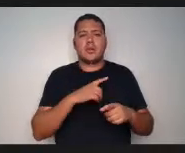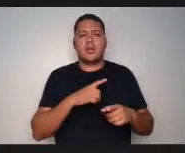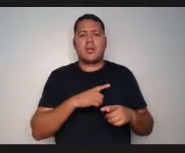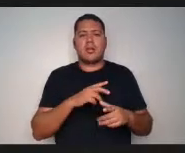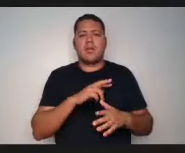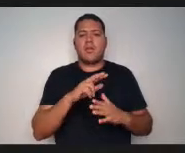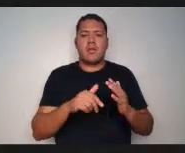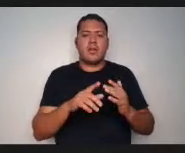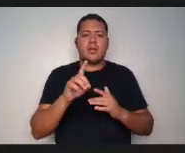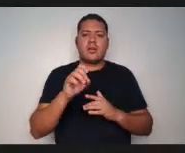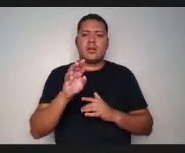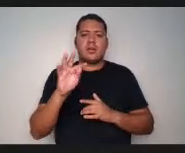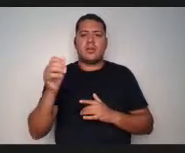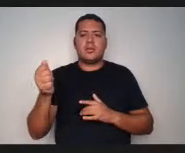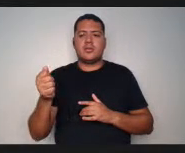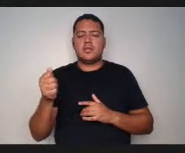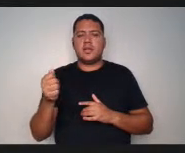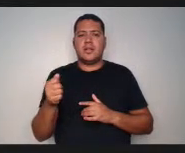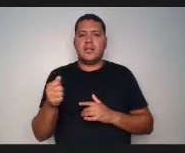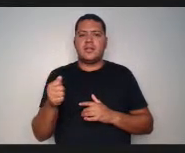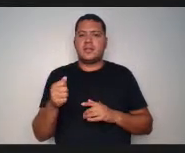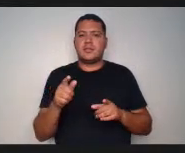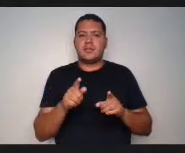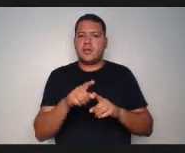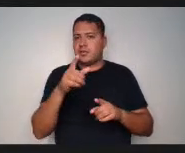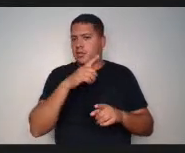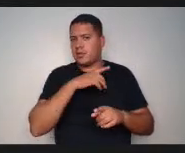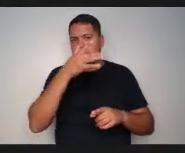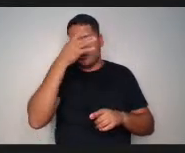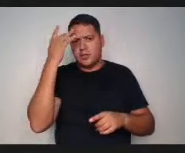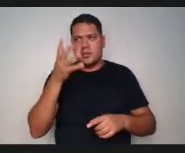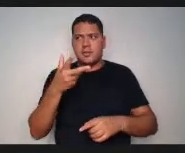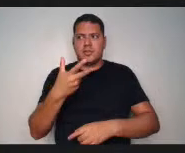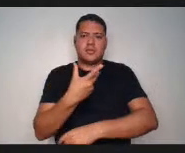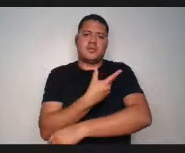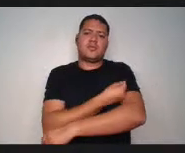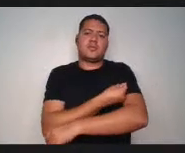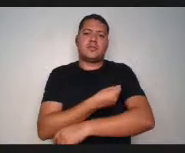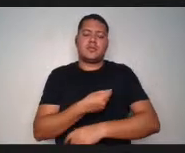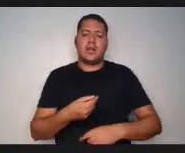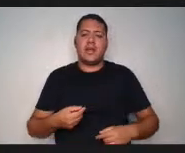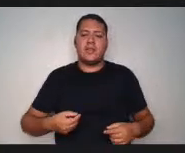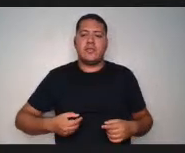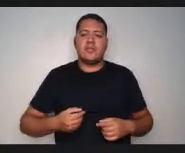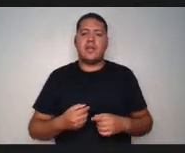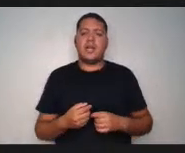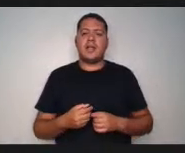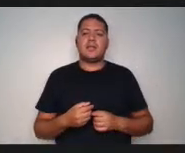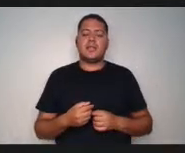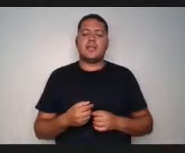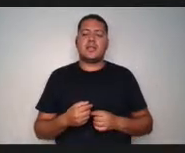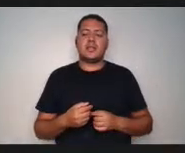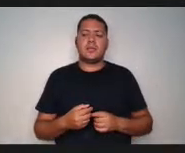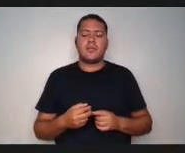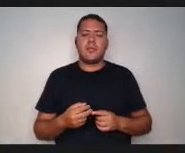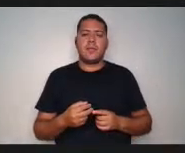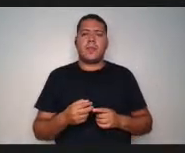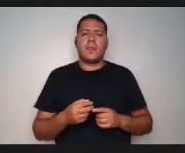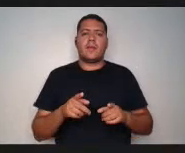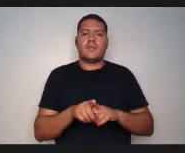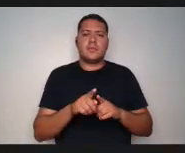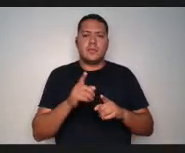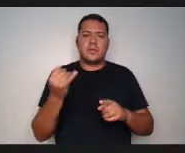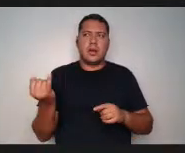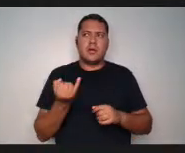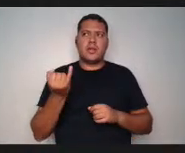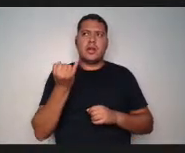So we are aware that essential workers, those who are critical to maintaining services to society in healthcare, food, agriculture,